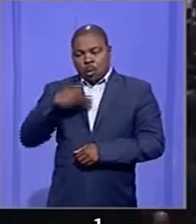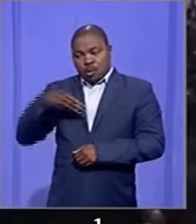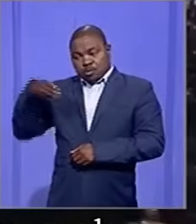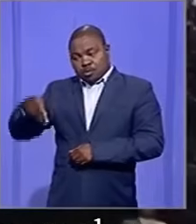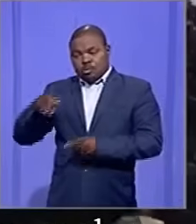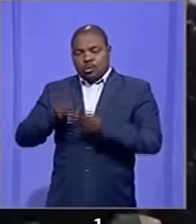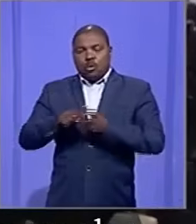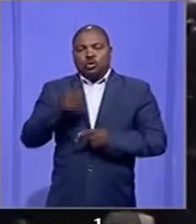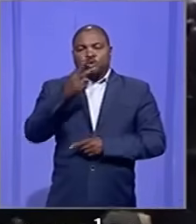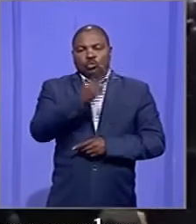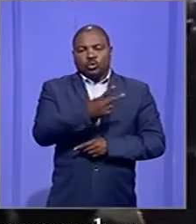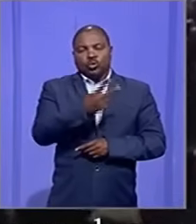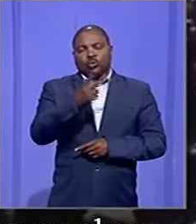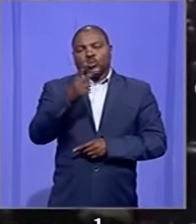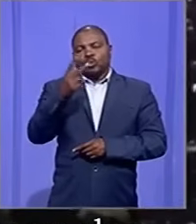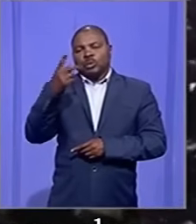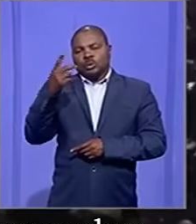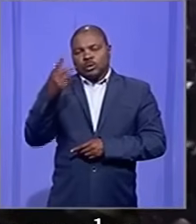ba